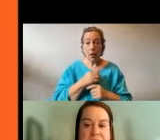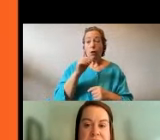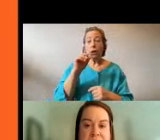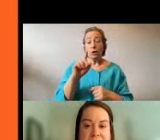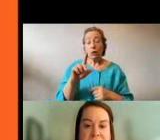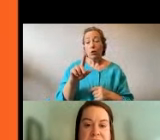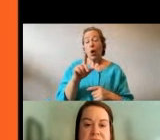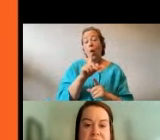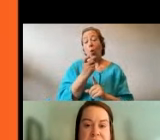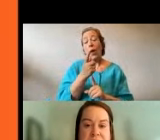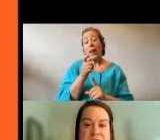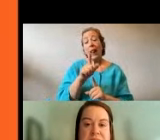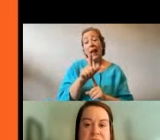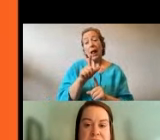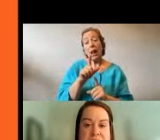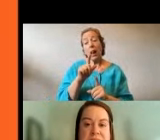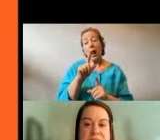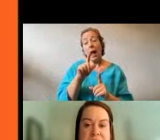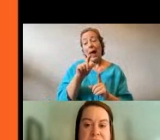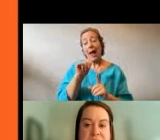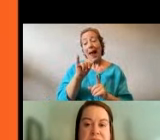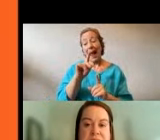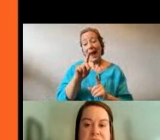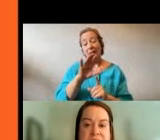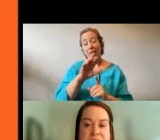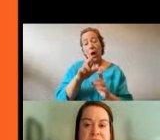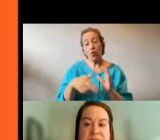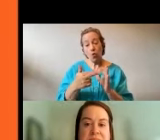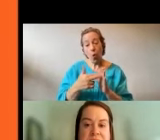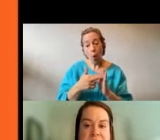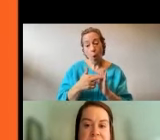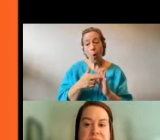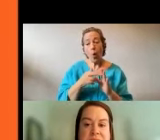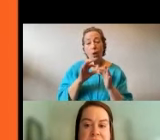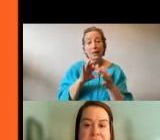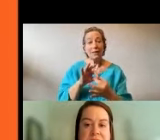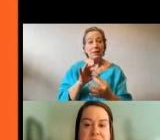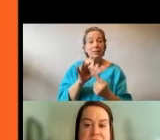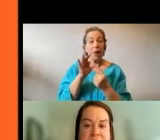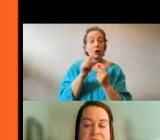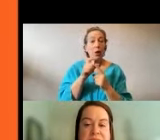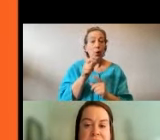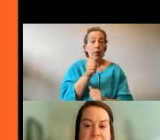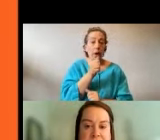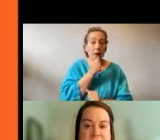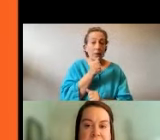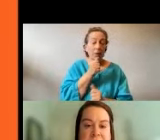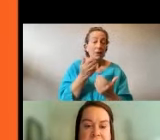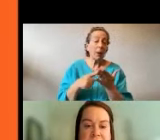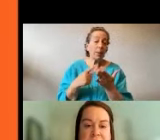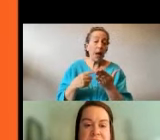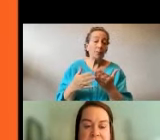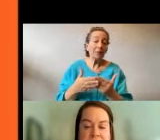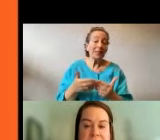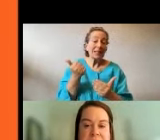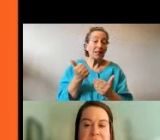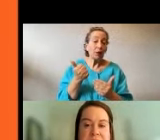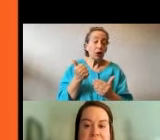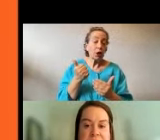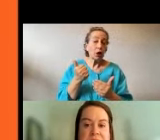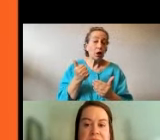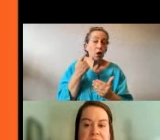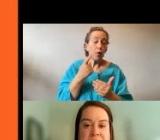was mentioned, that sort of client-lawyer relationship and the confidentiality surrounding that. And maybe it's easier for families to discuss with